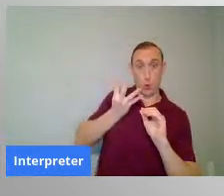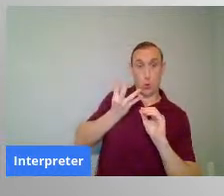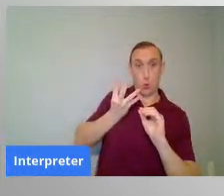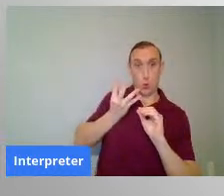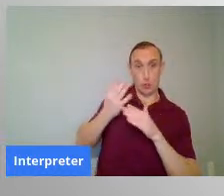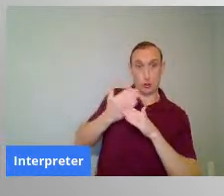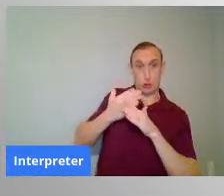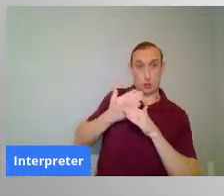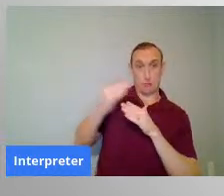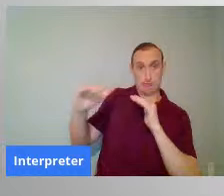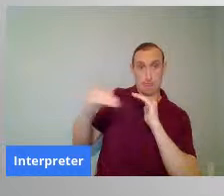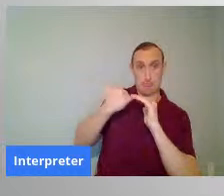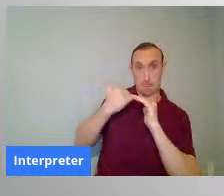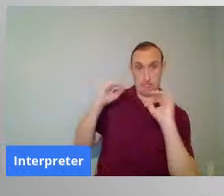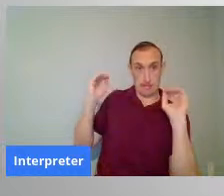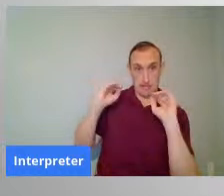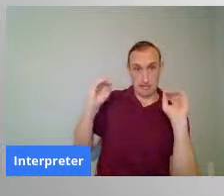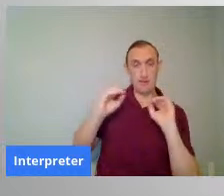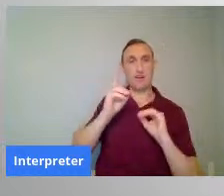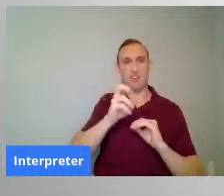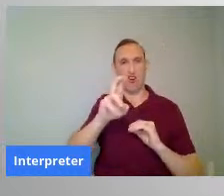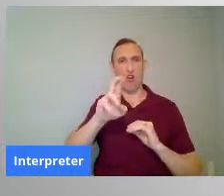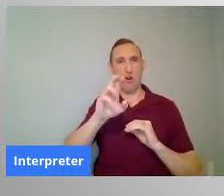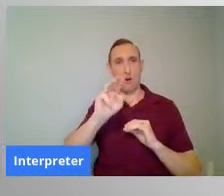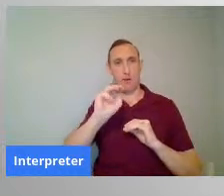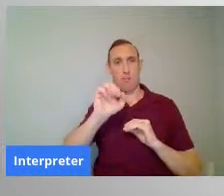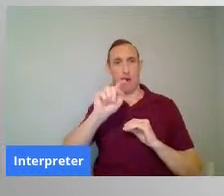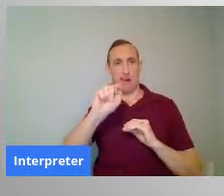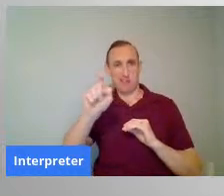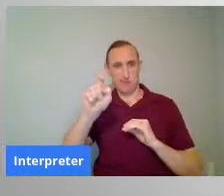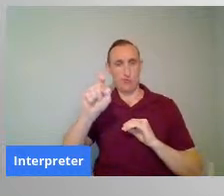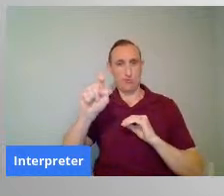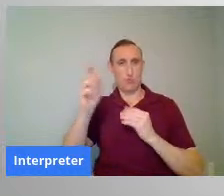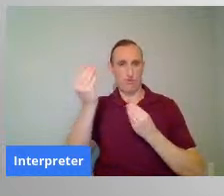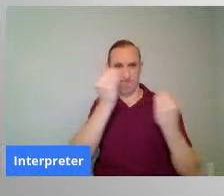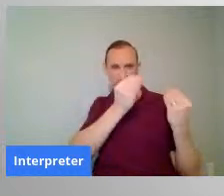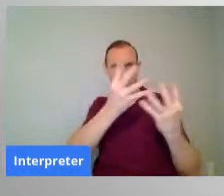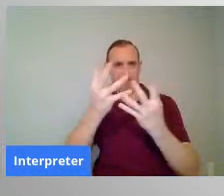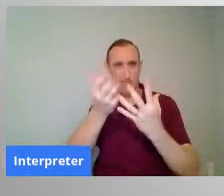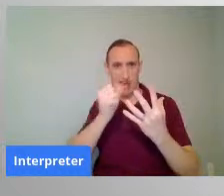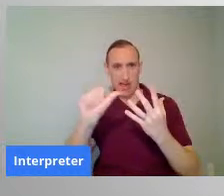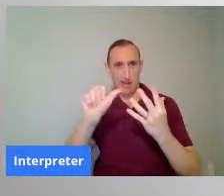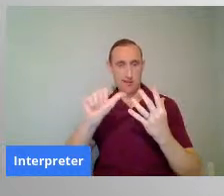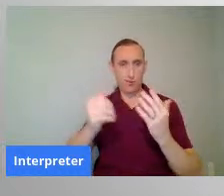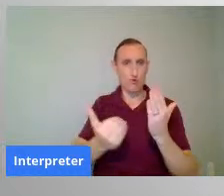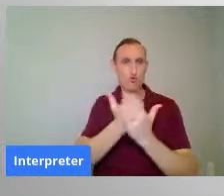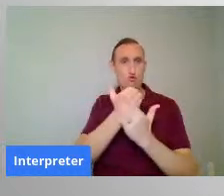I'm sure she will share any updated notes with us as she receives them.